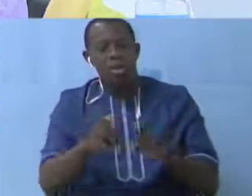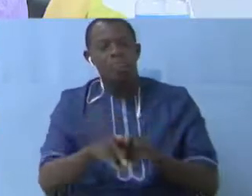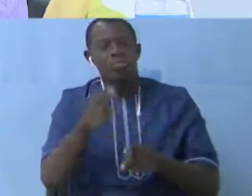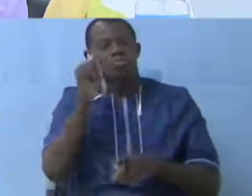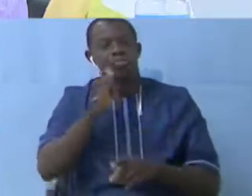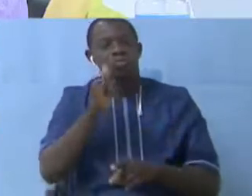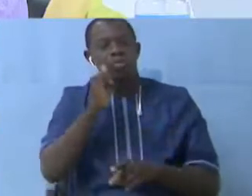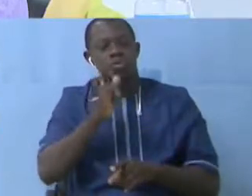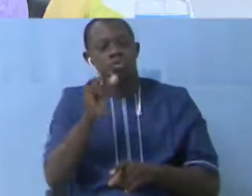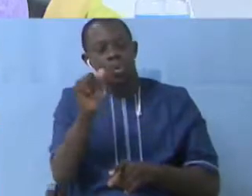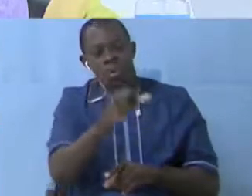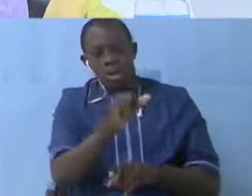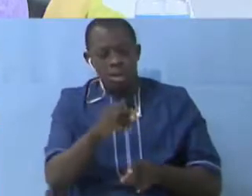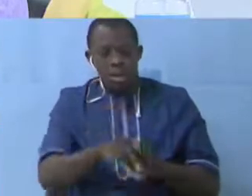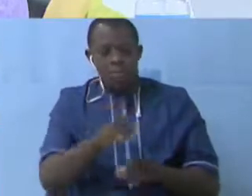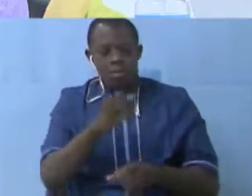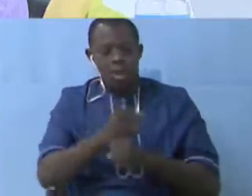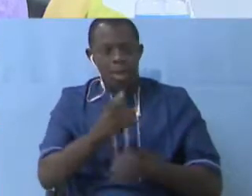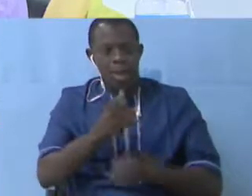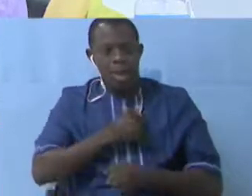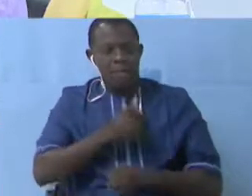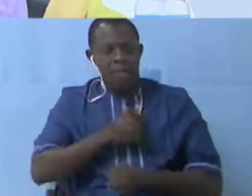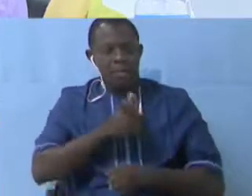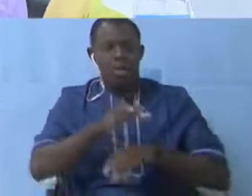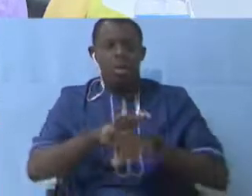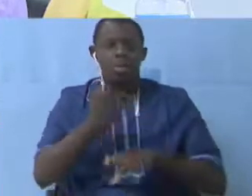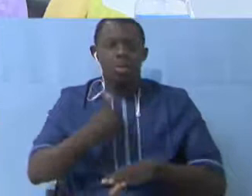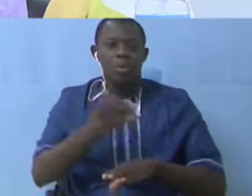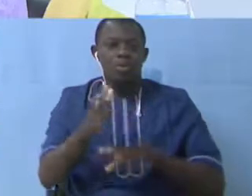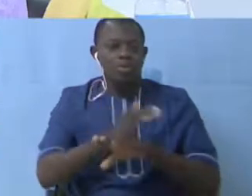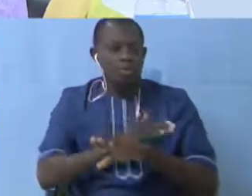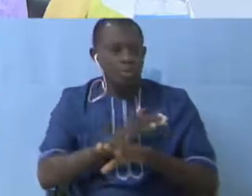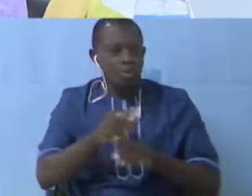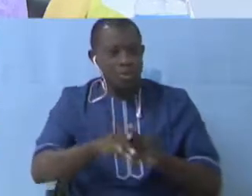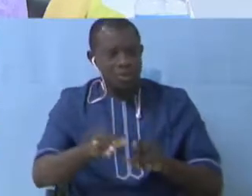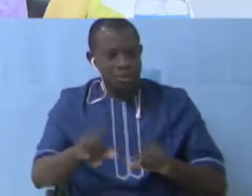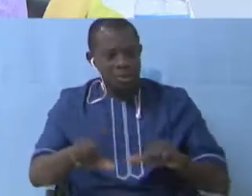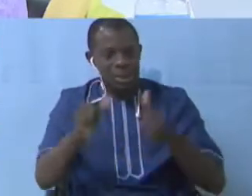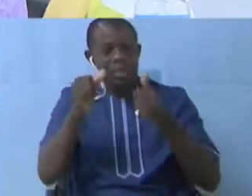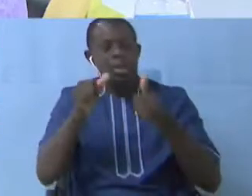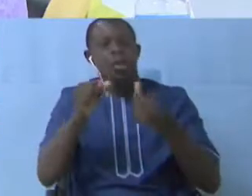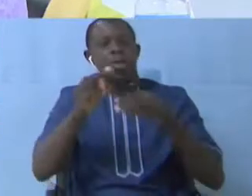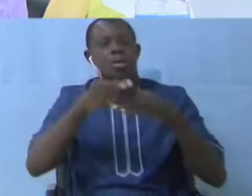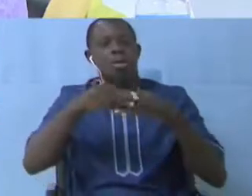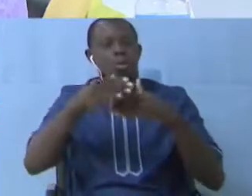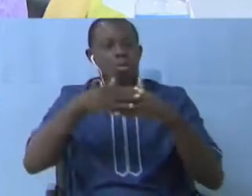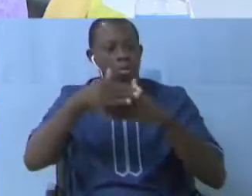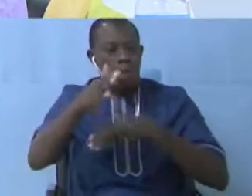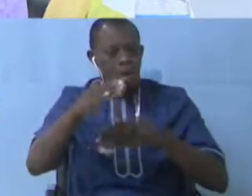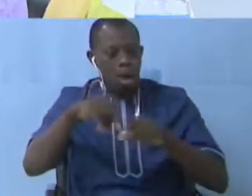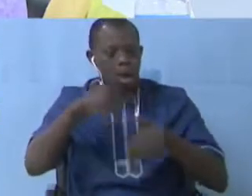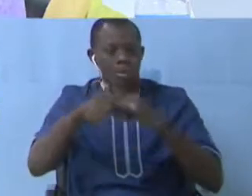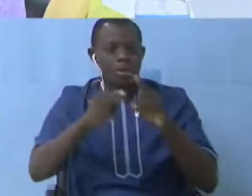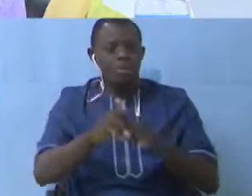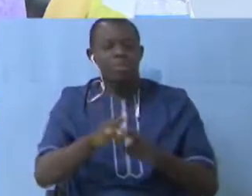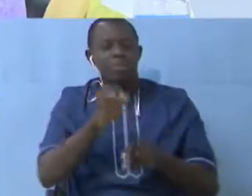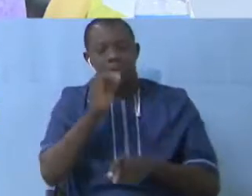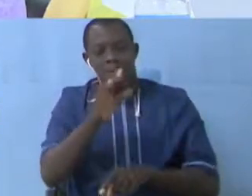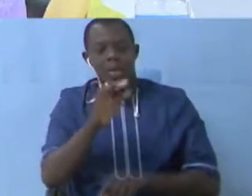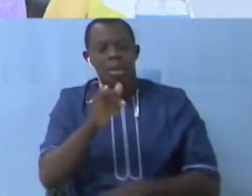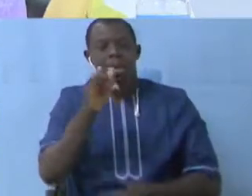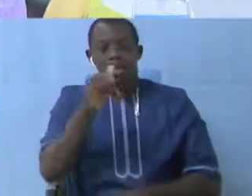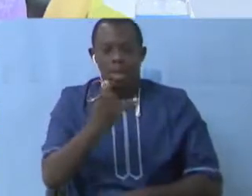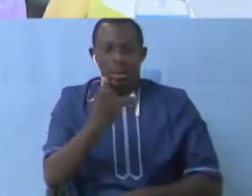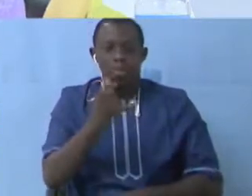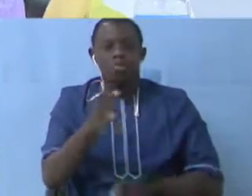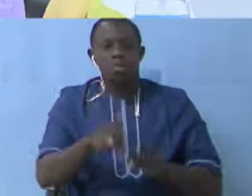draconian and trying to instill fear, because at the beginning it was more to say that of course we